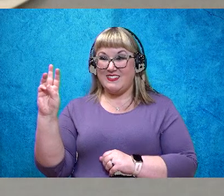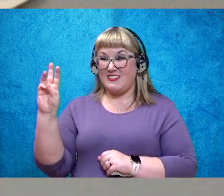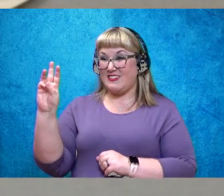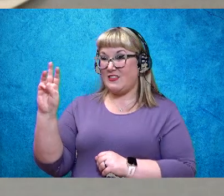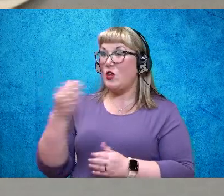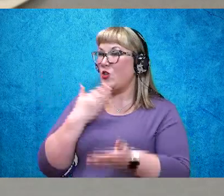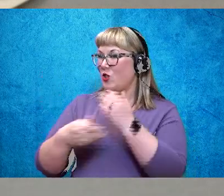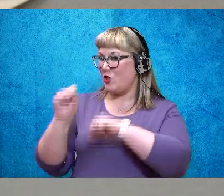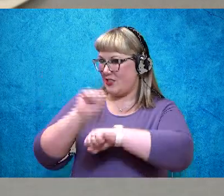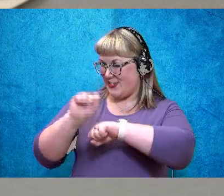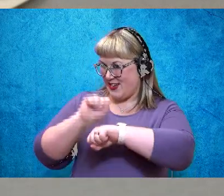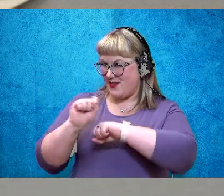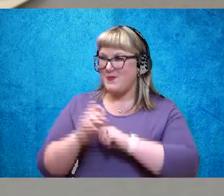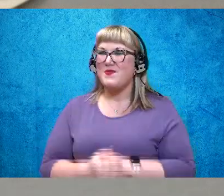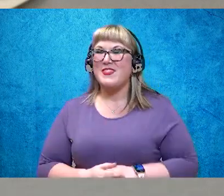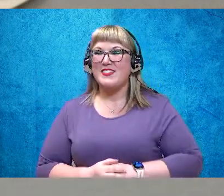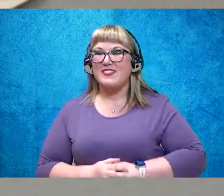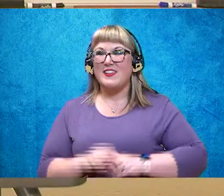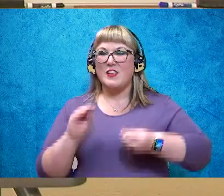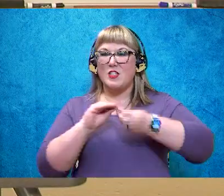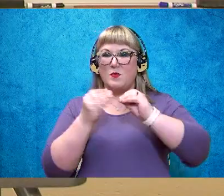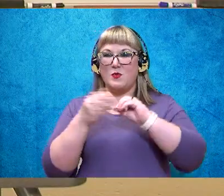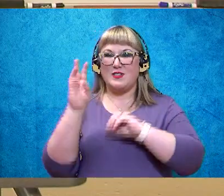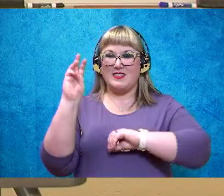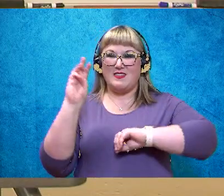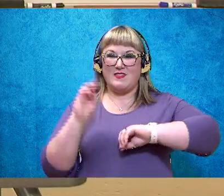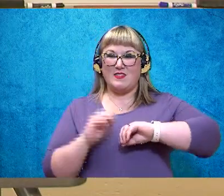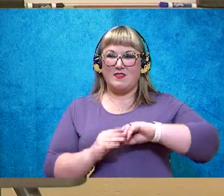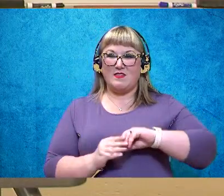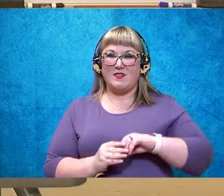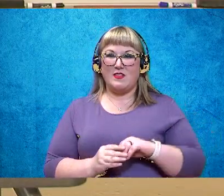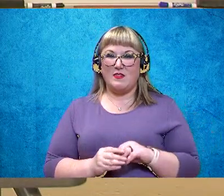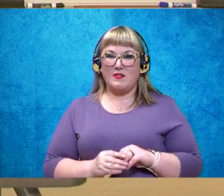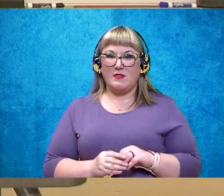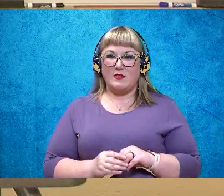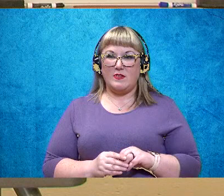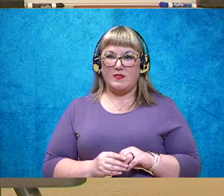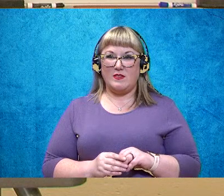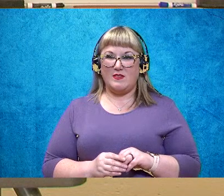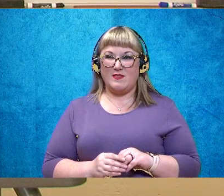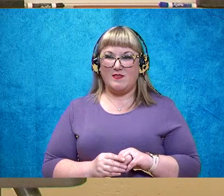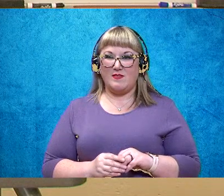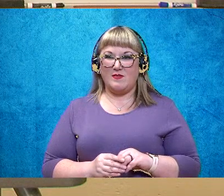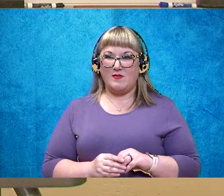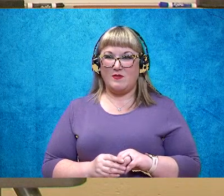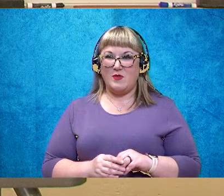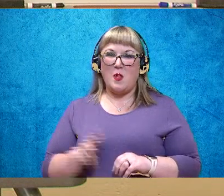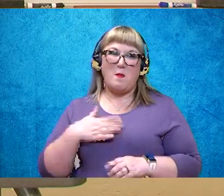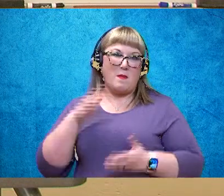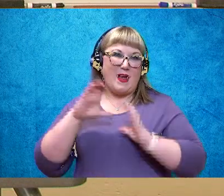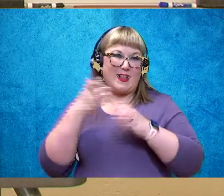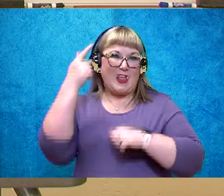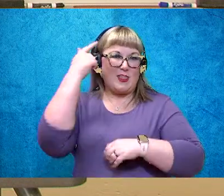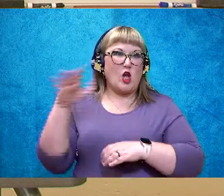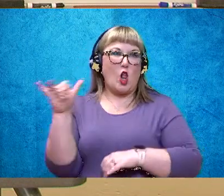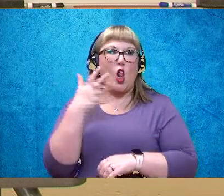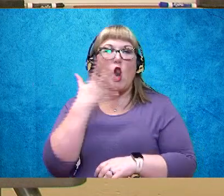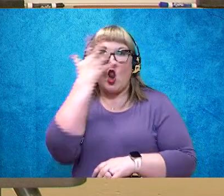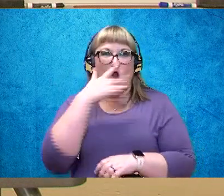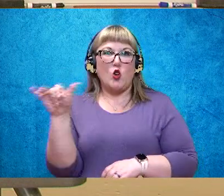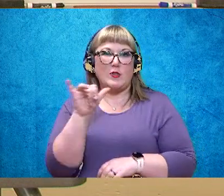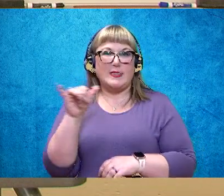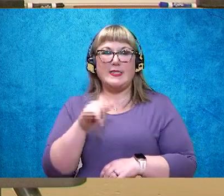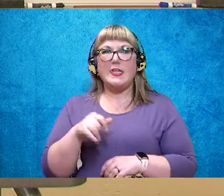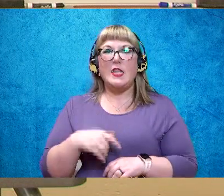Good job. Number 6. My class likes to say monkey tail needs a fix. That makes a number 6. Looks like a